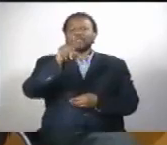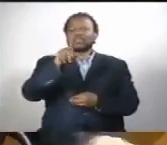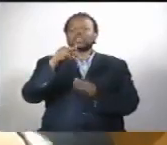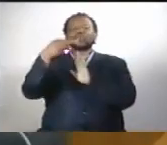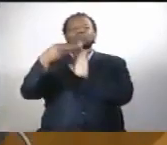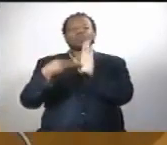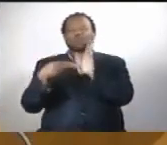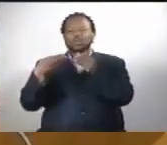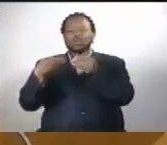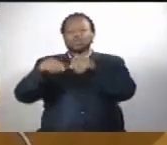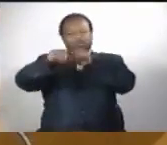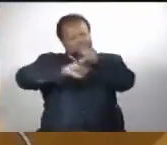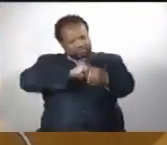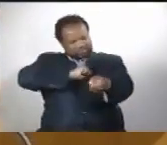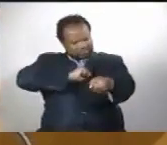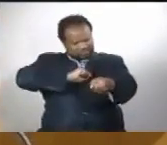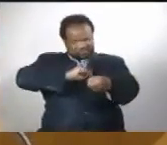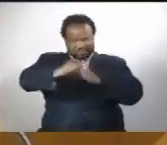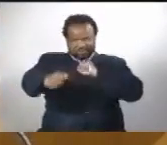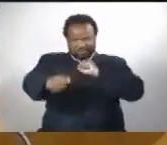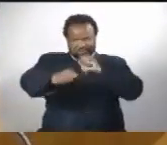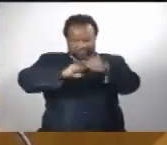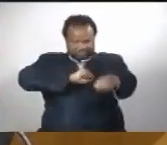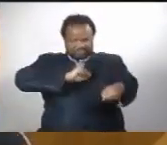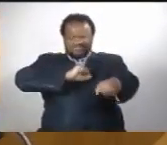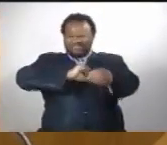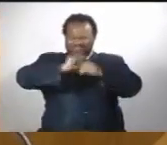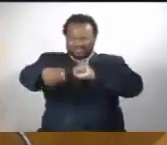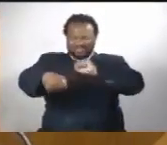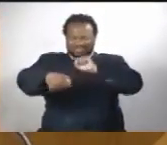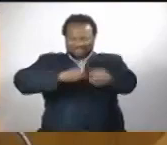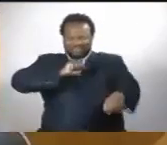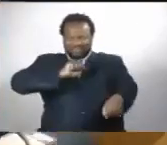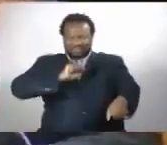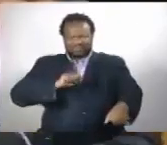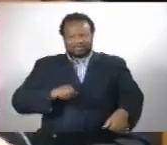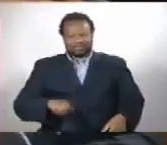report of the ad hoc committee is the following. That's all you can do.